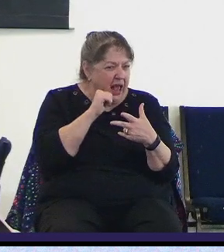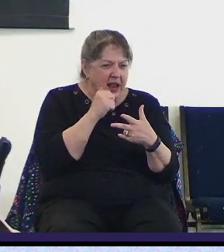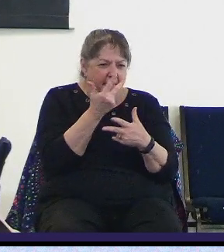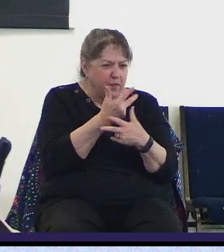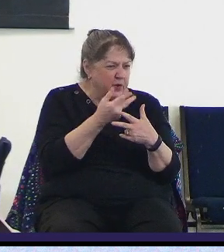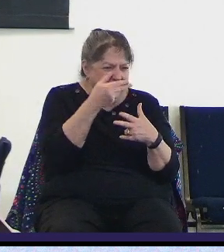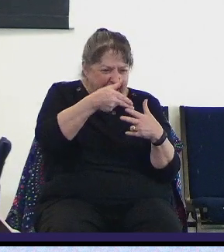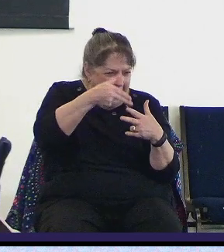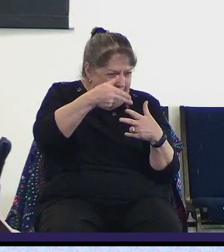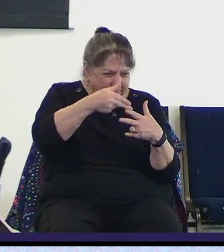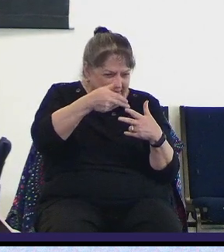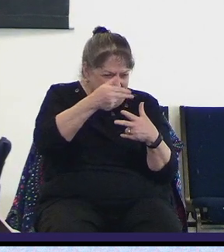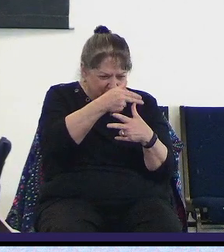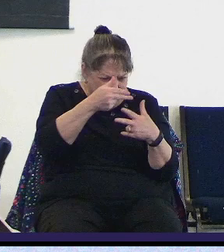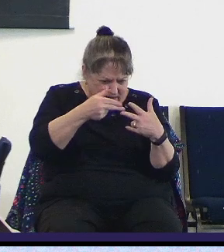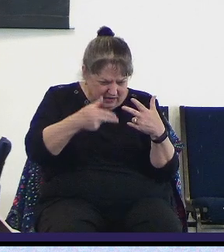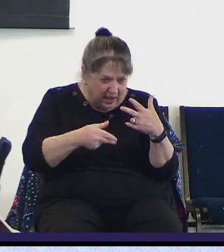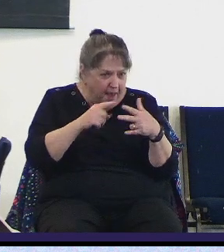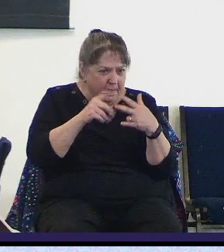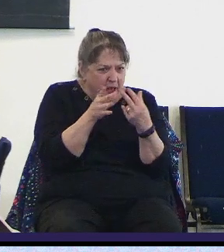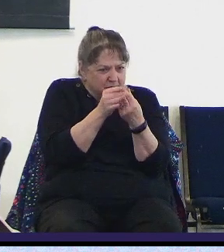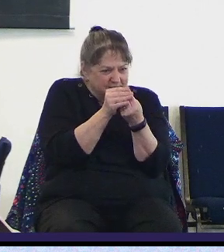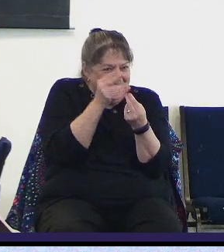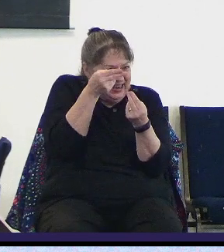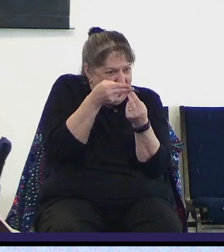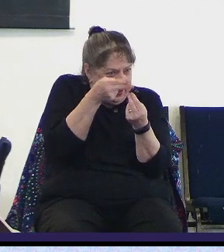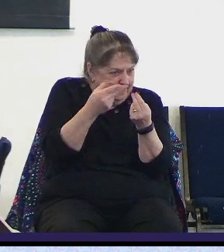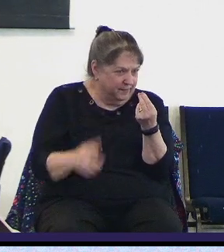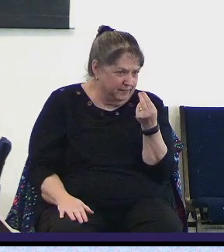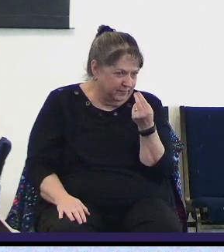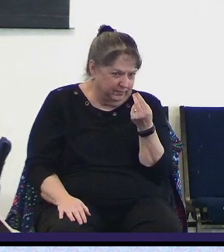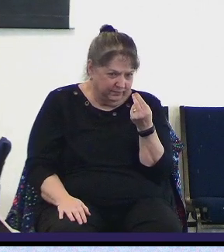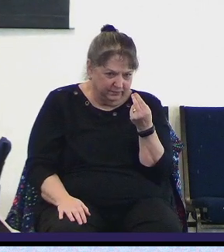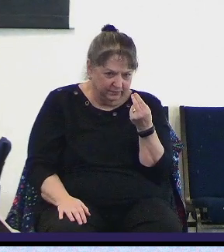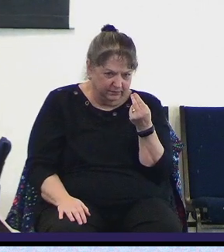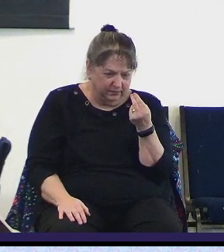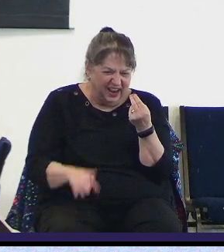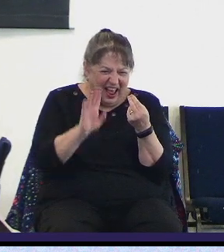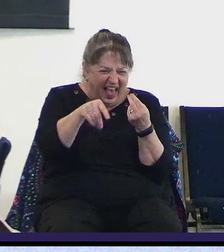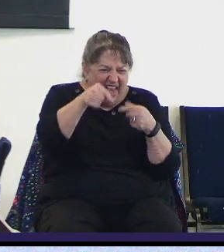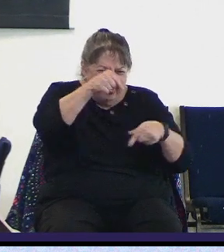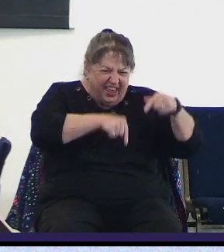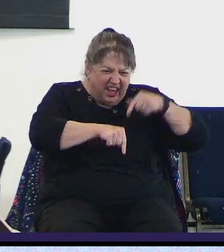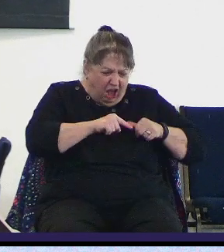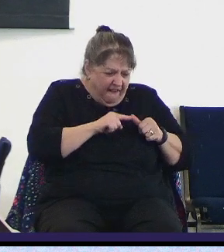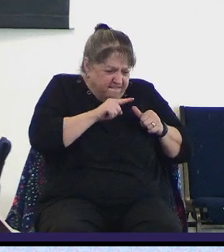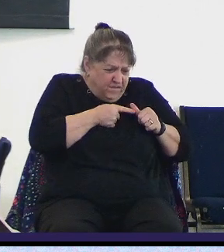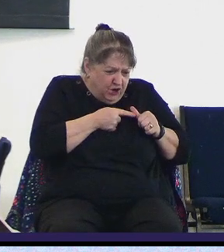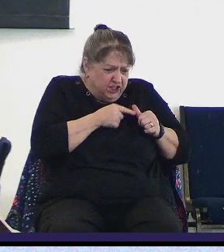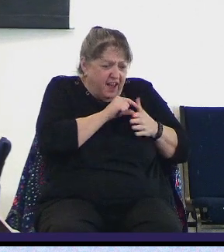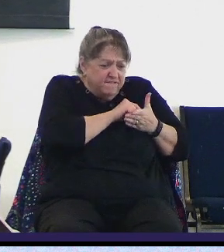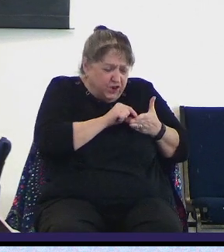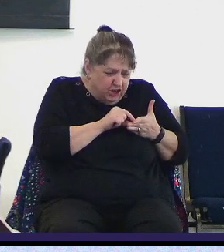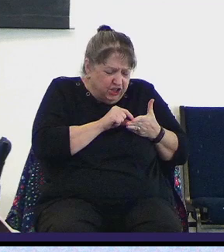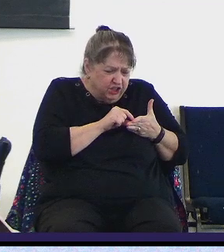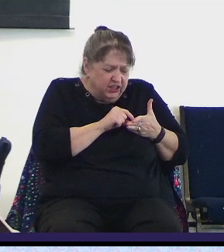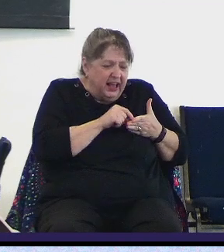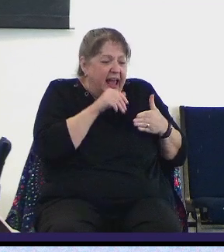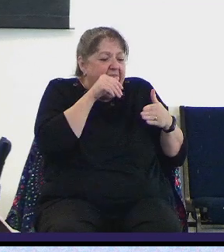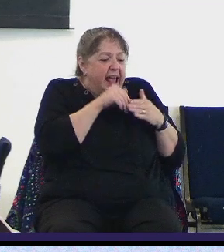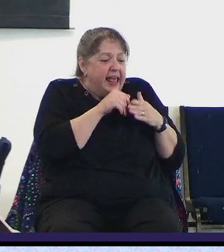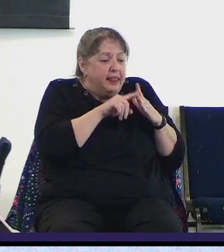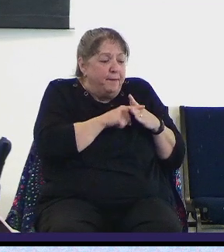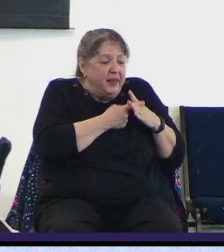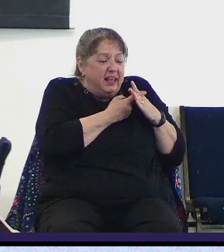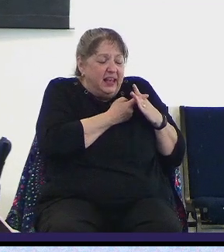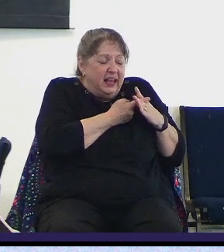is found very first verse in the entire Bible. You know that? It says, in the beginning, God created the heavens and